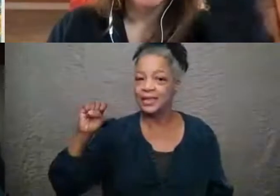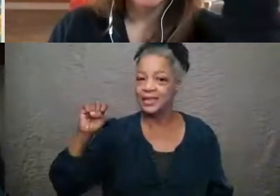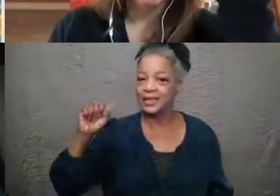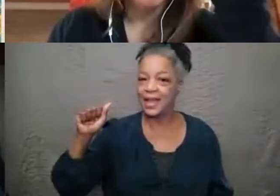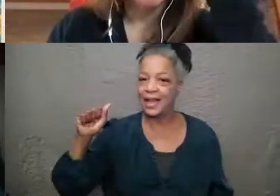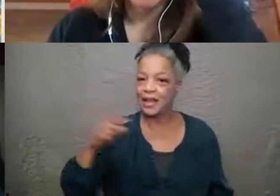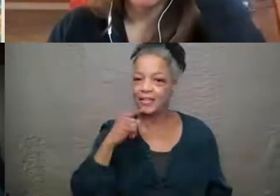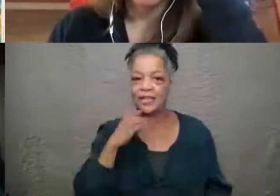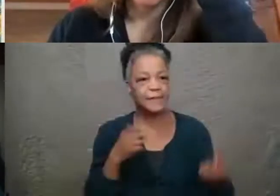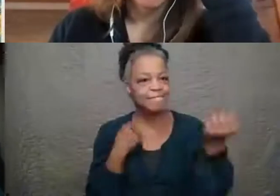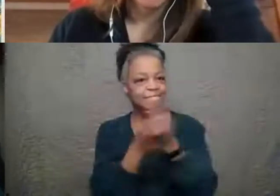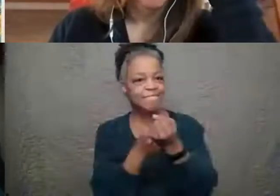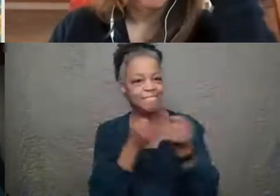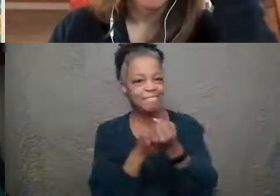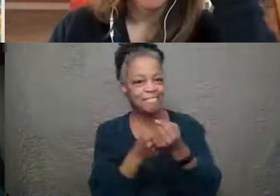I was just saying, yes, I agree.